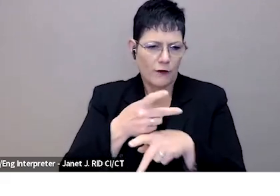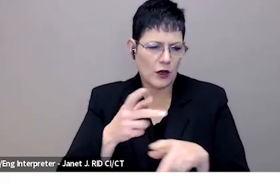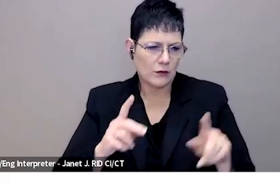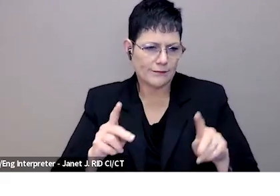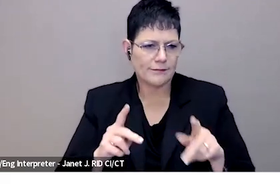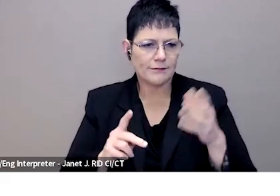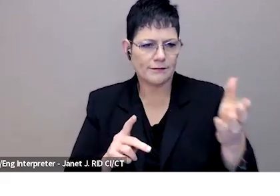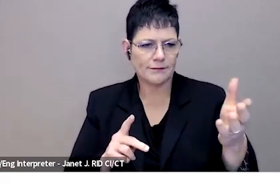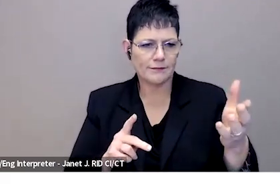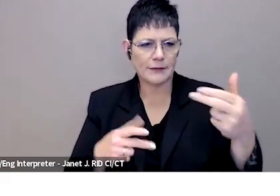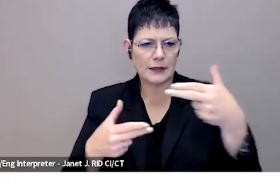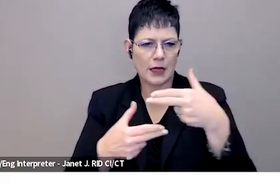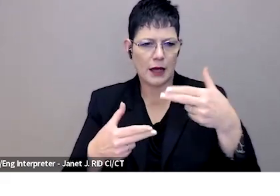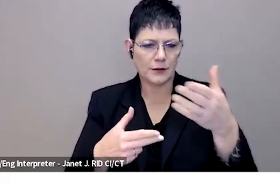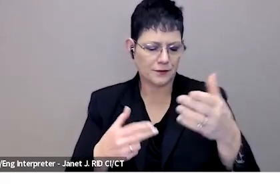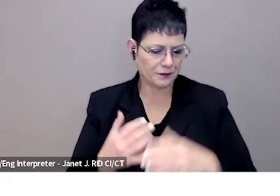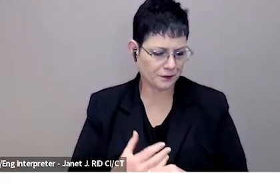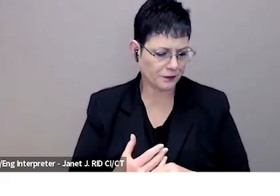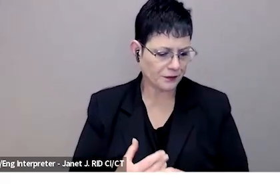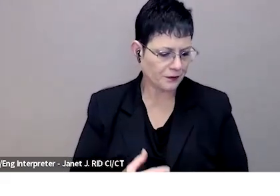I shared.